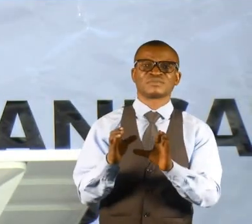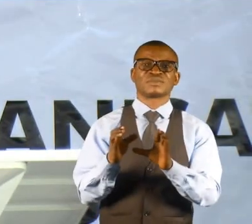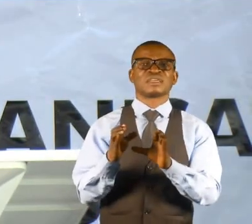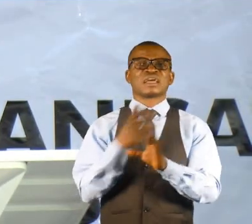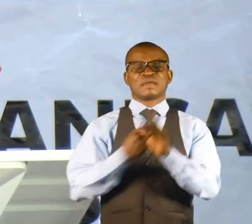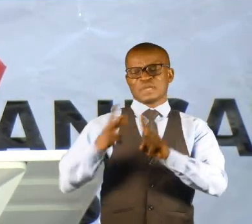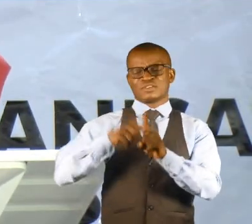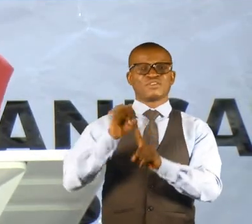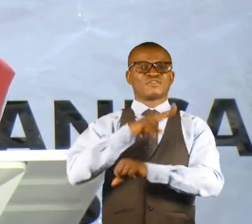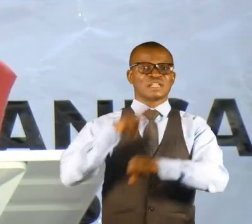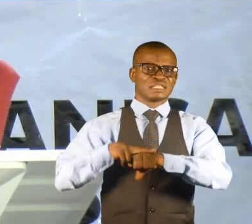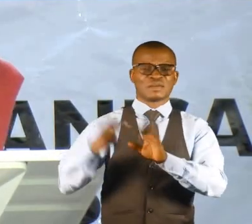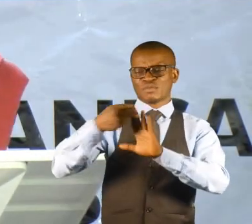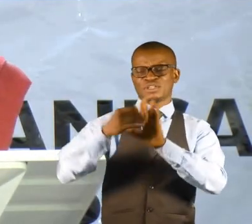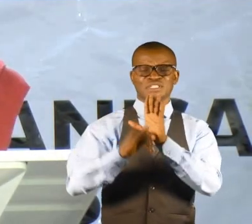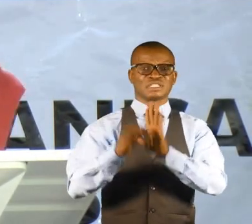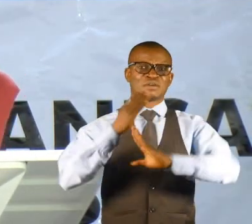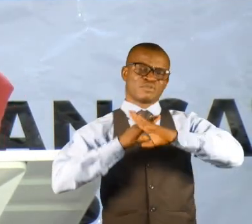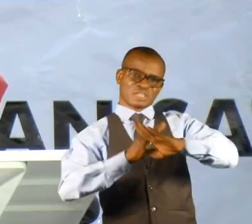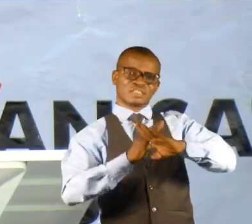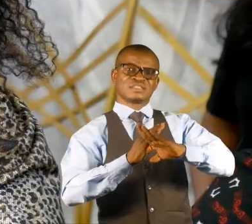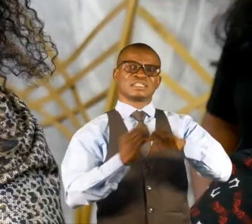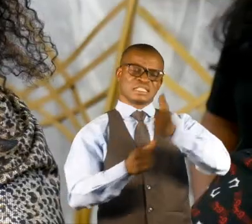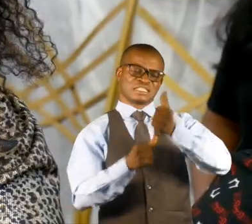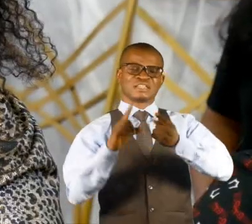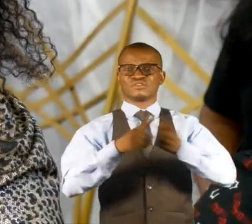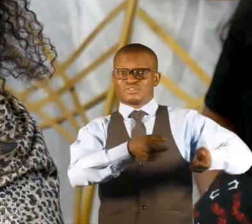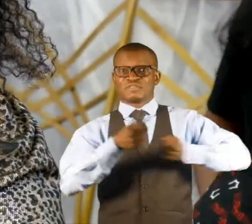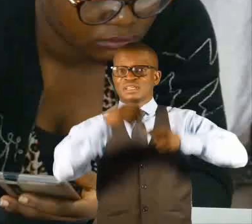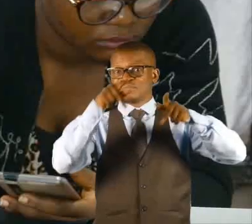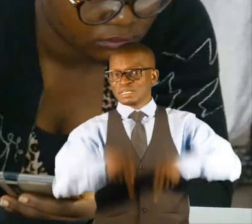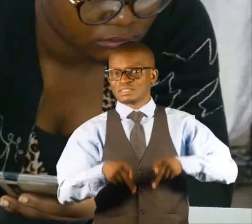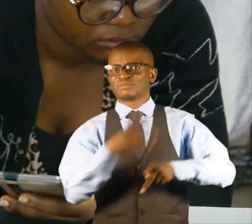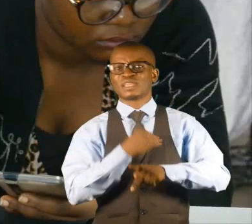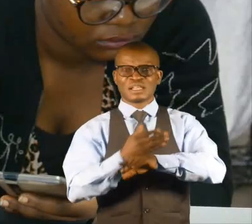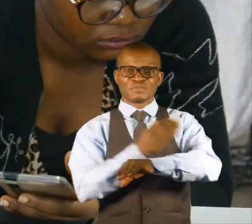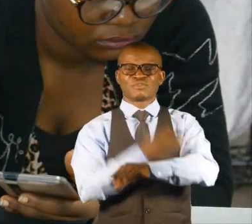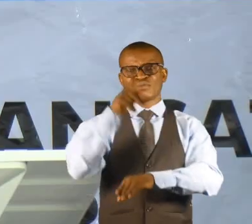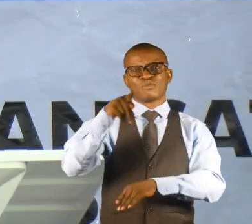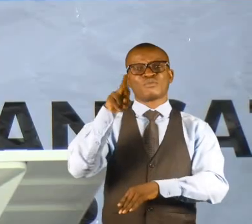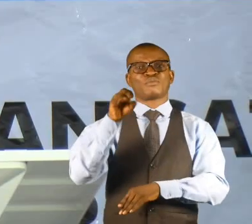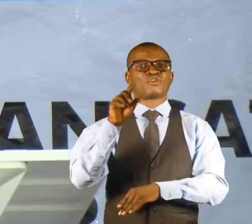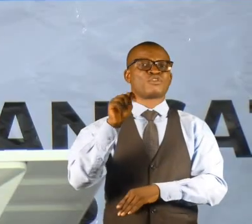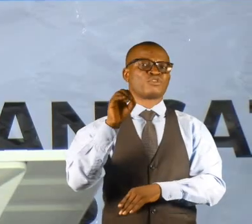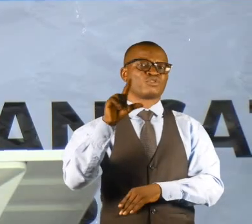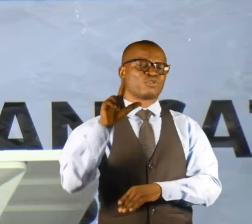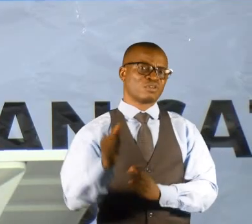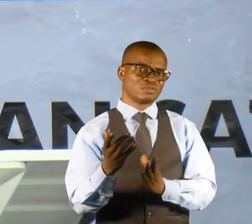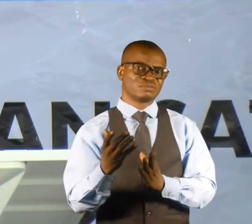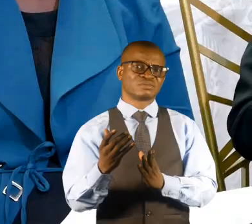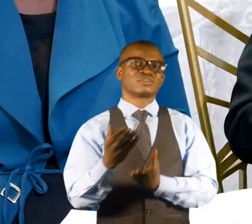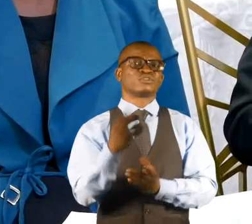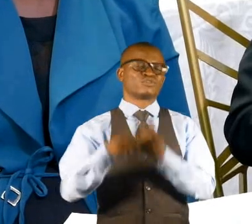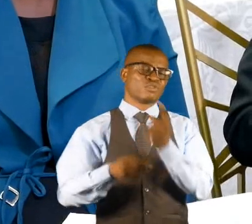of the NRM and implementation of the National Policy on Protection and Assistance to Trafficked Persons, improve the process of identification